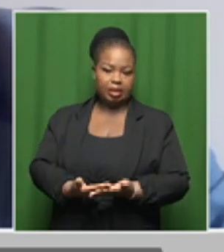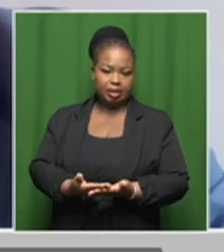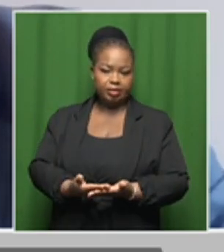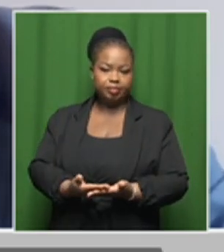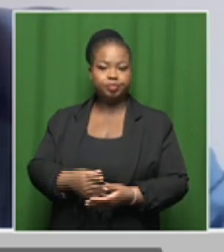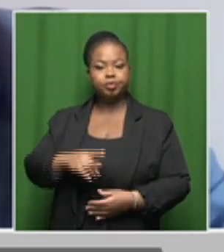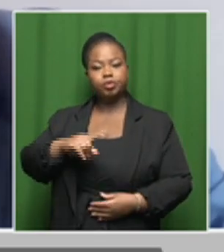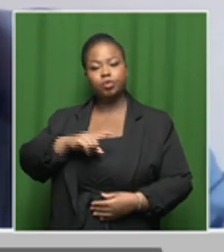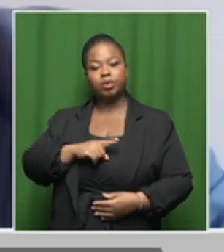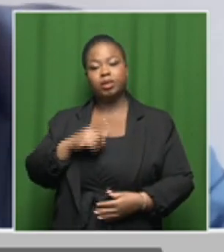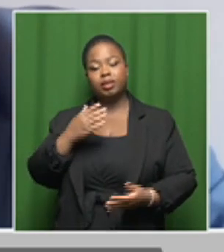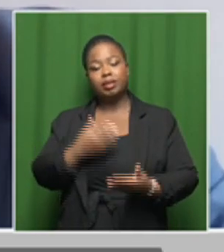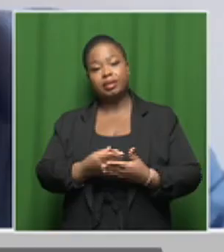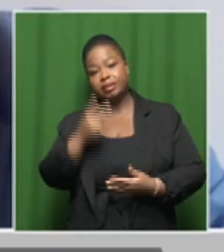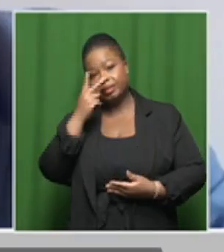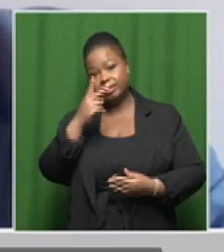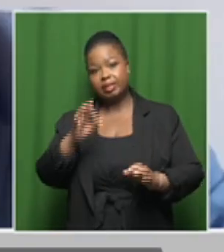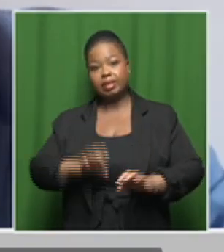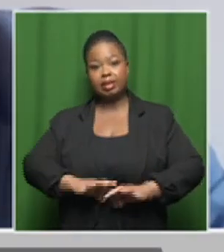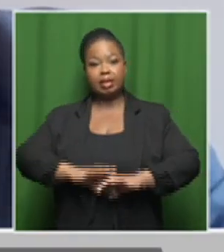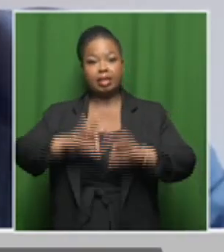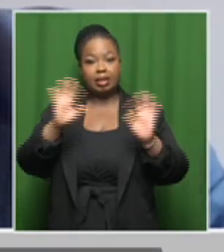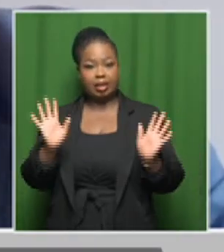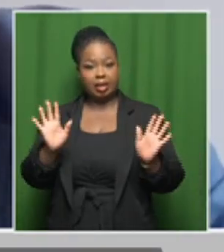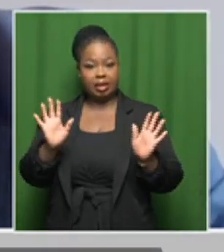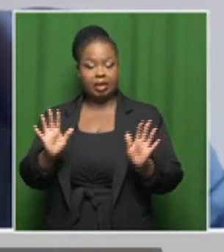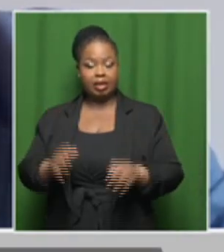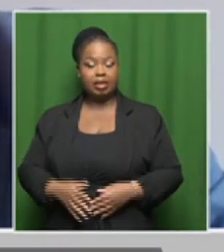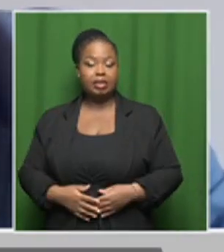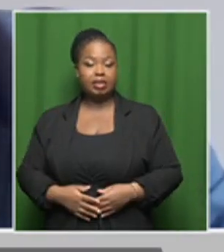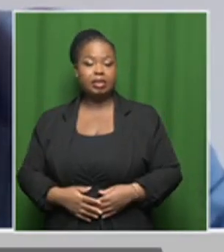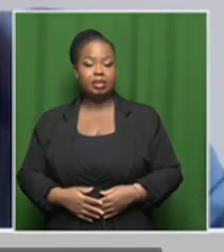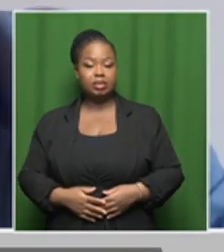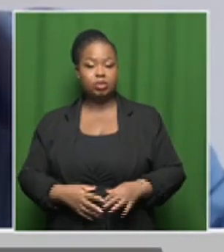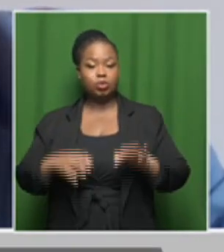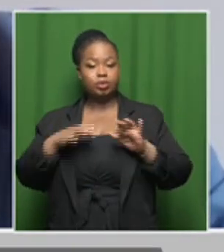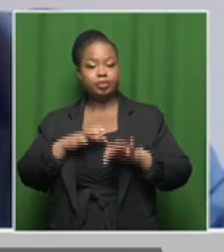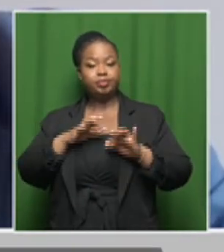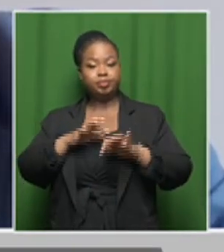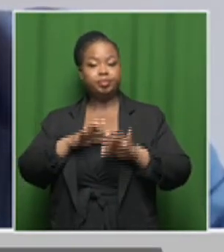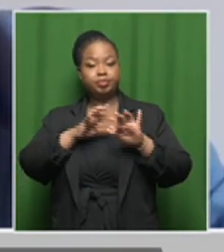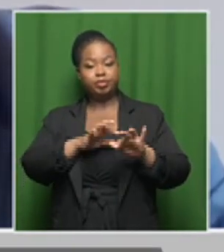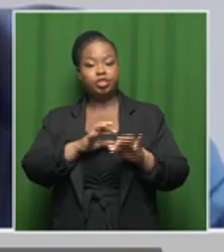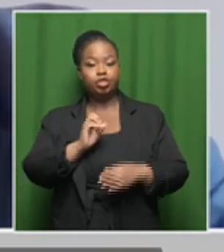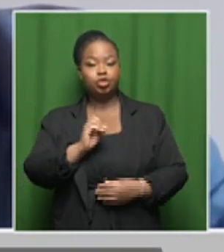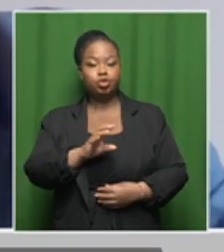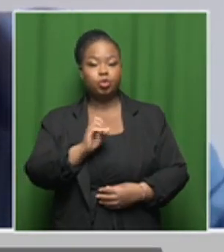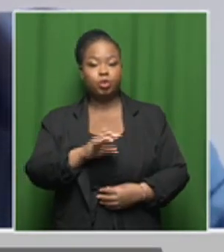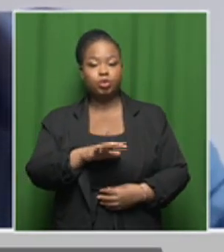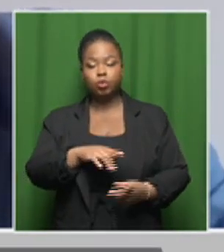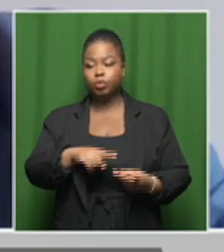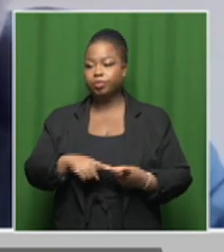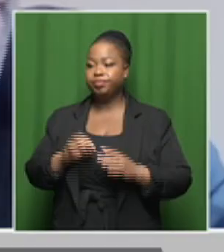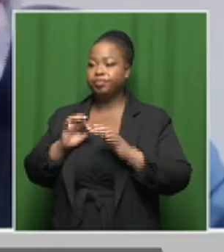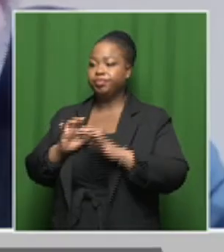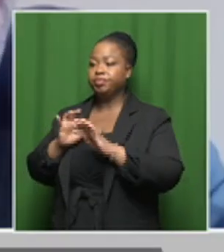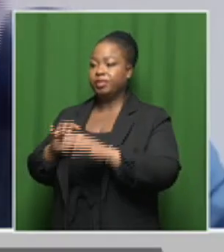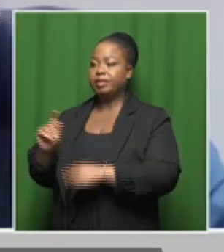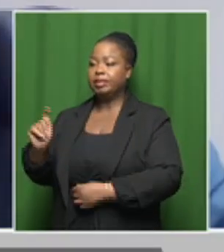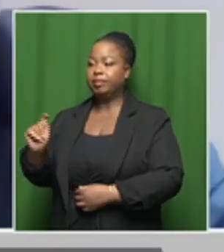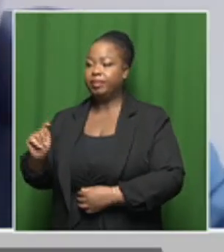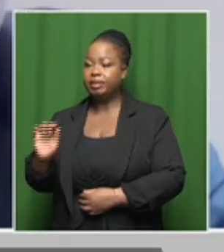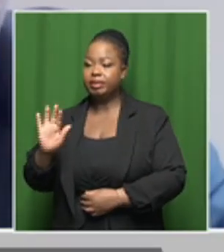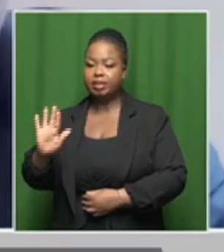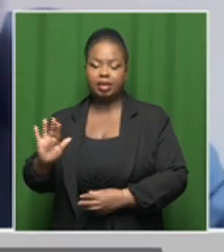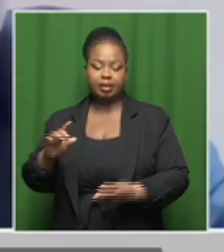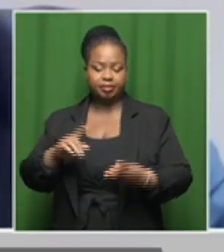because they can see clearly, for example, in the different protests in Soweto and Tembisa, and now recently